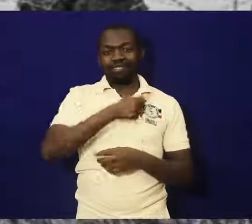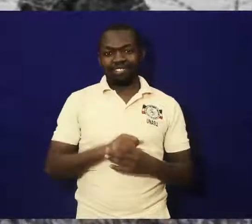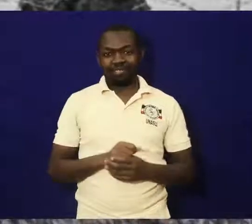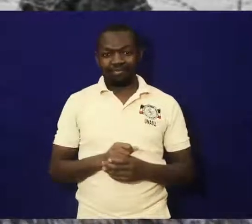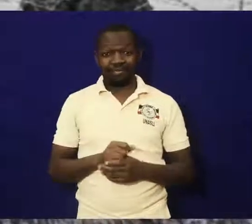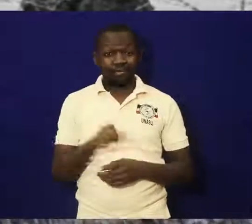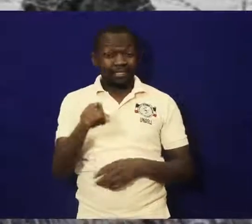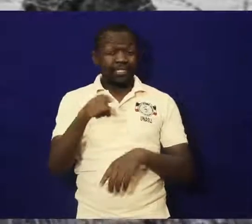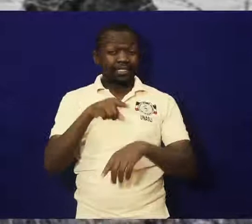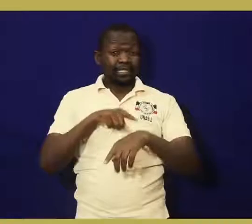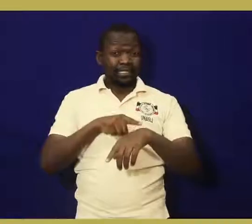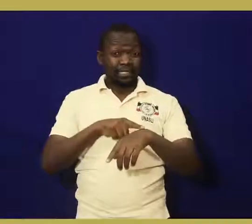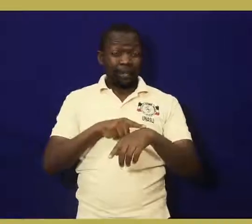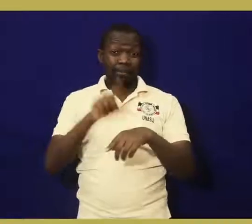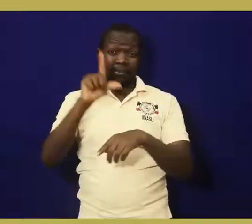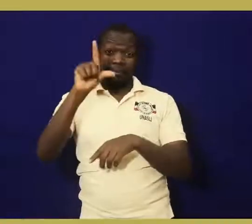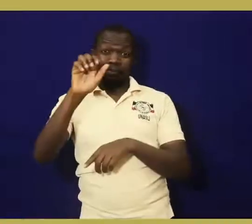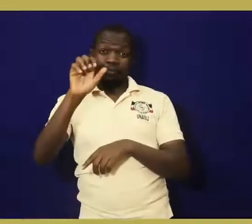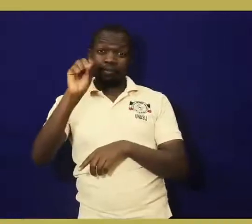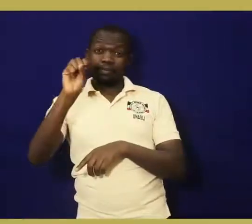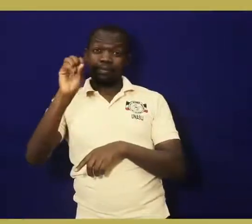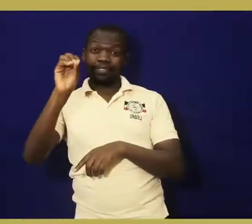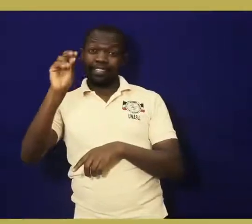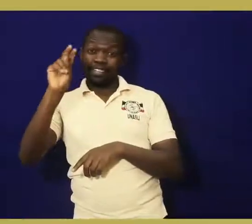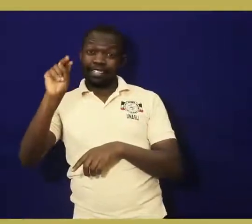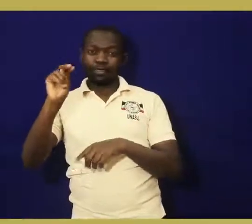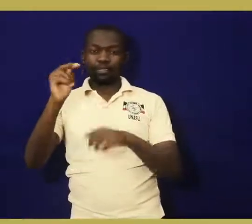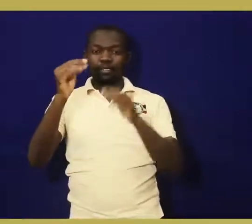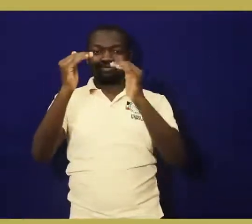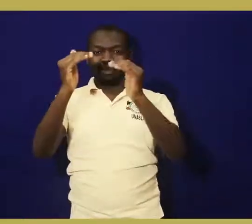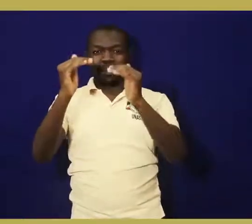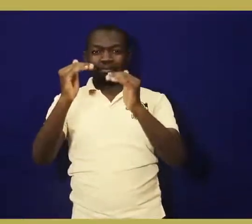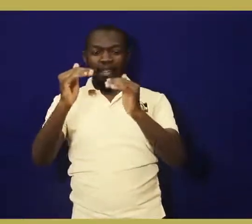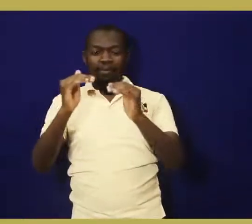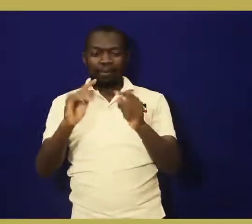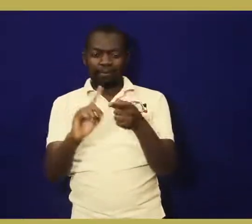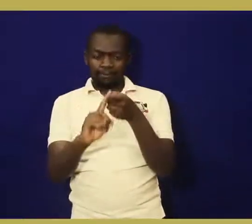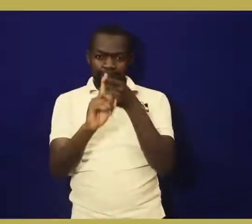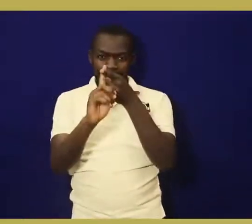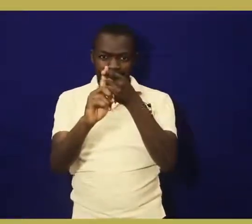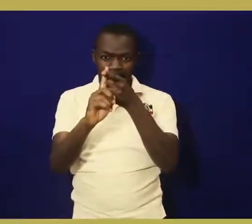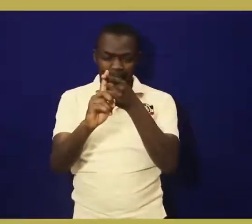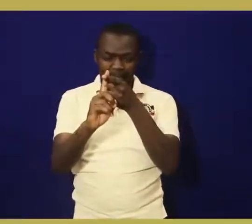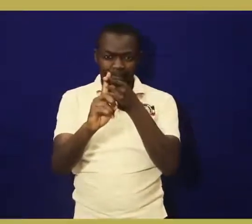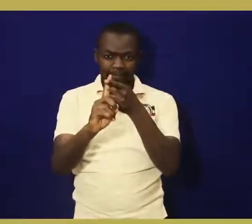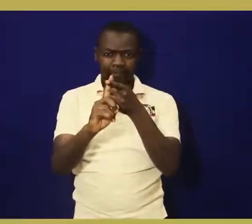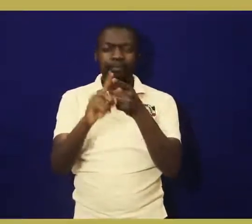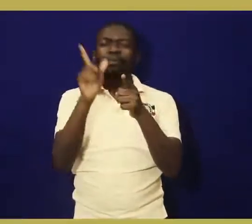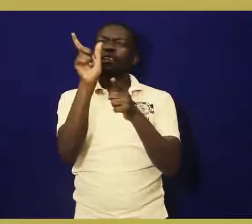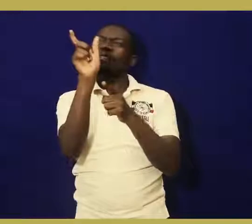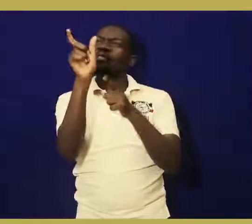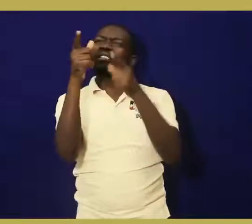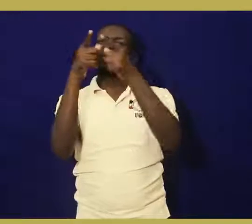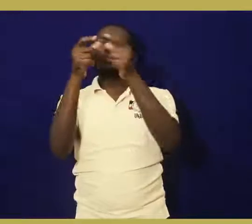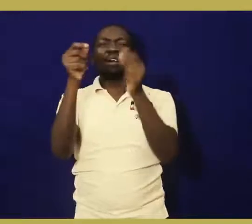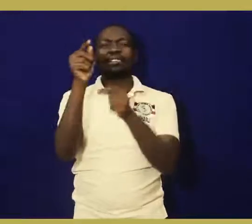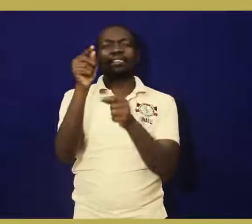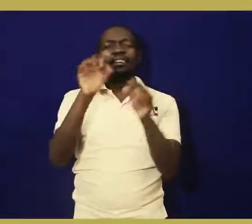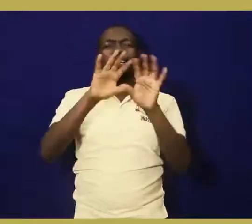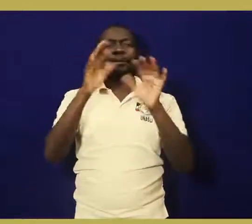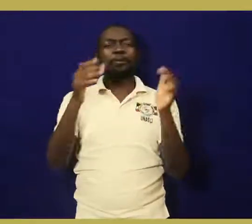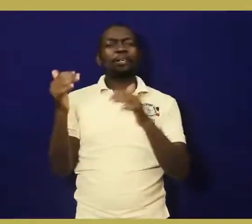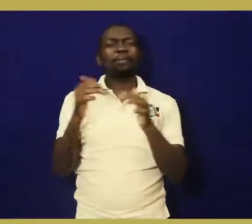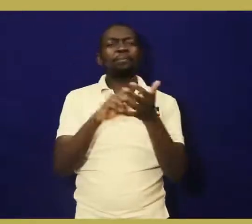So during this lesson, we shall define the term World War. We shall try to find out what it means by World